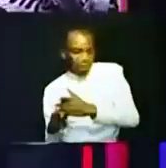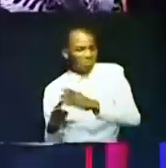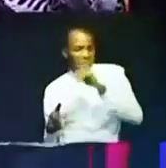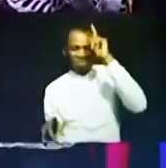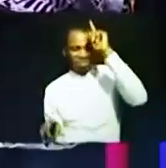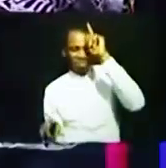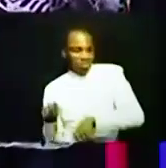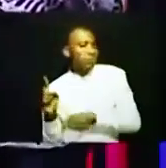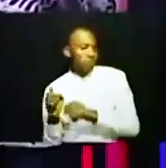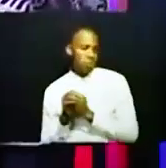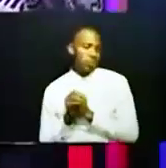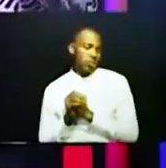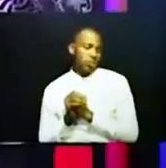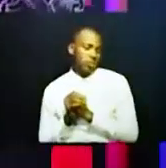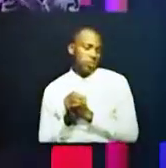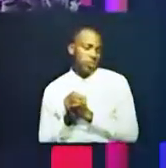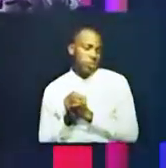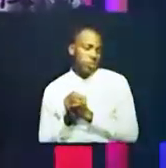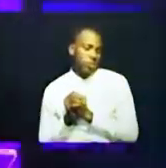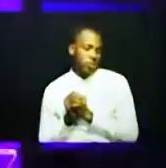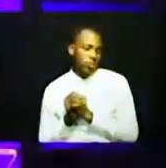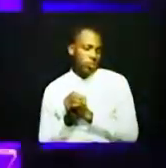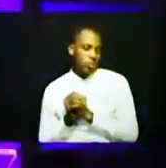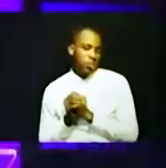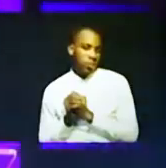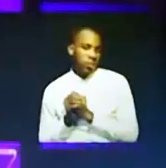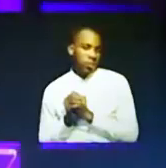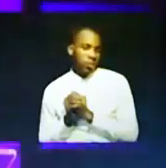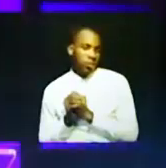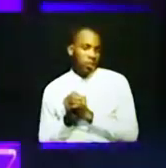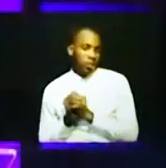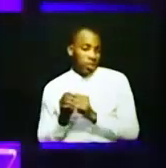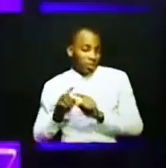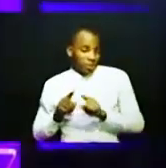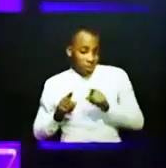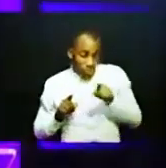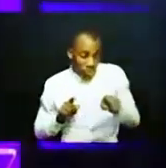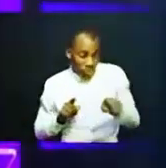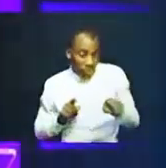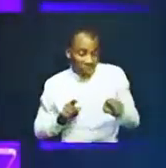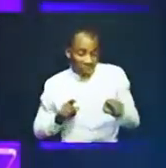compare to it. But you will never experience this